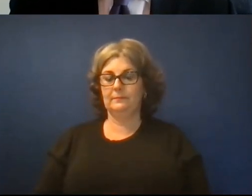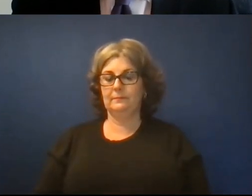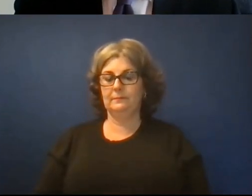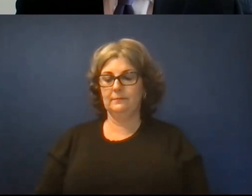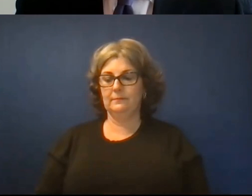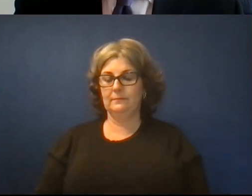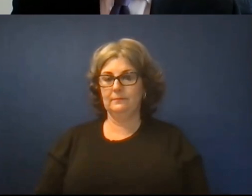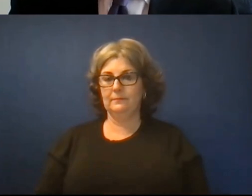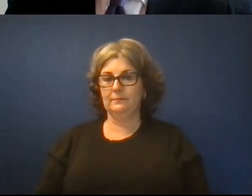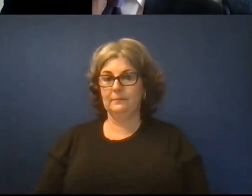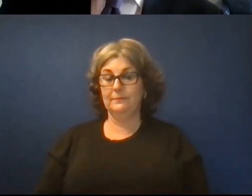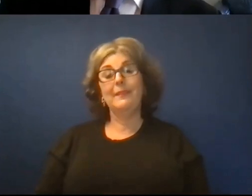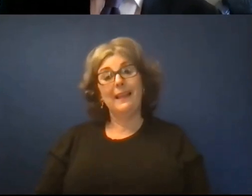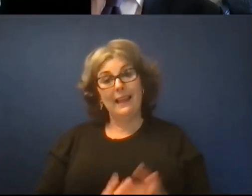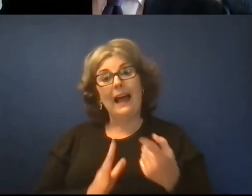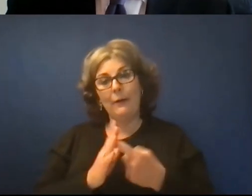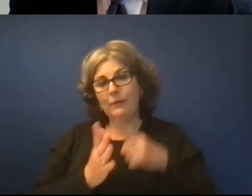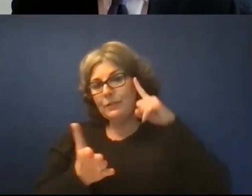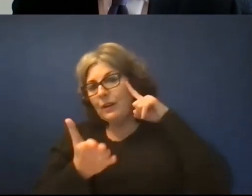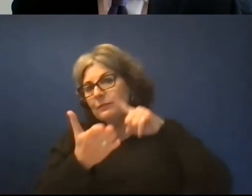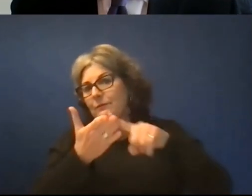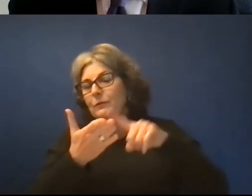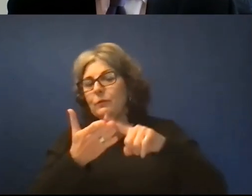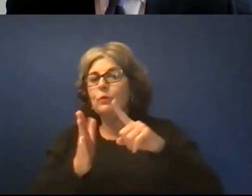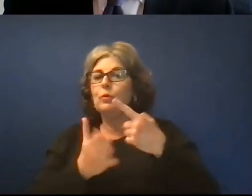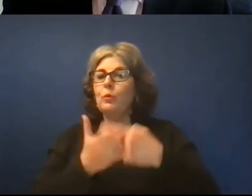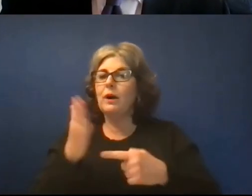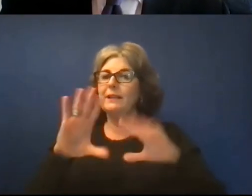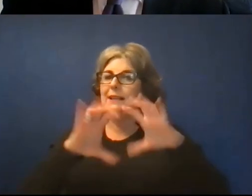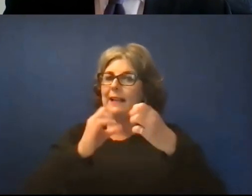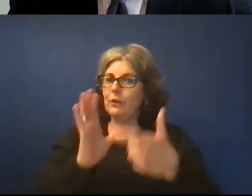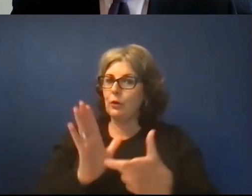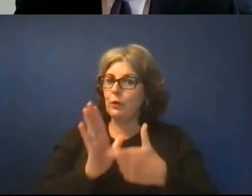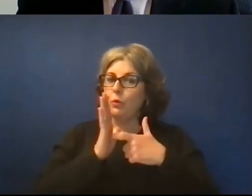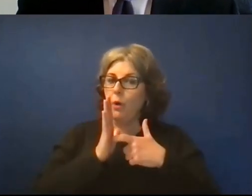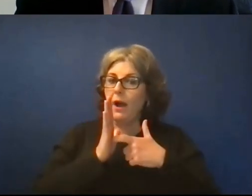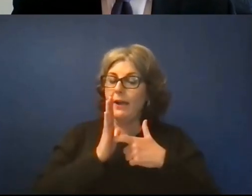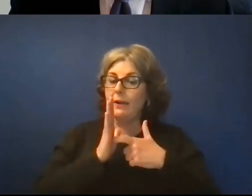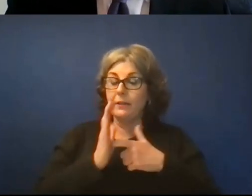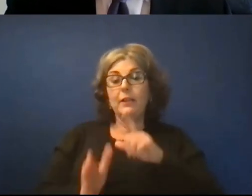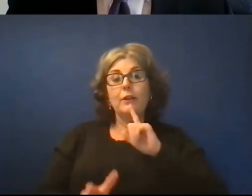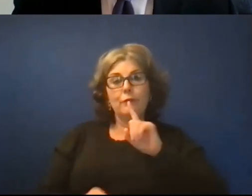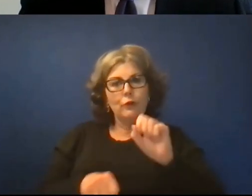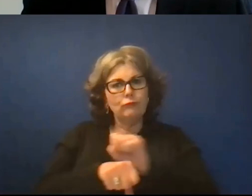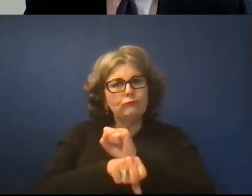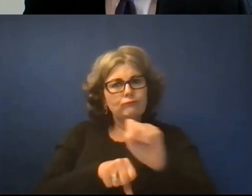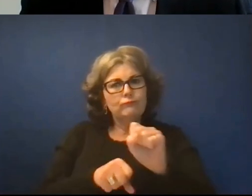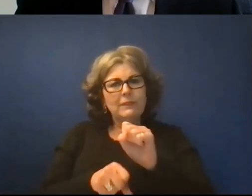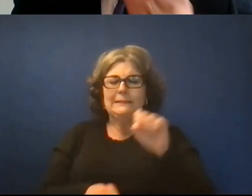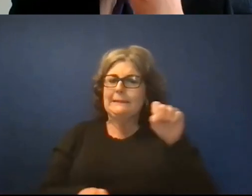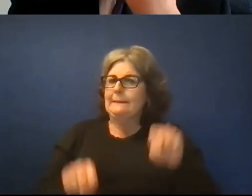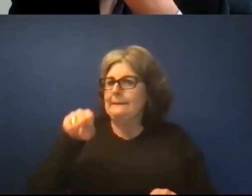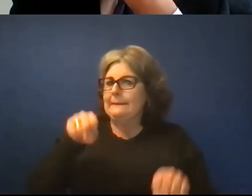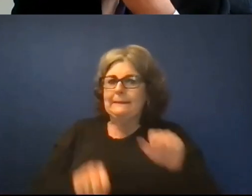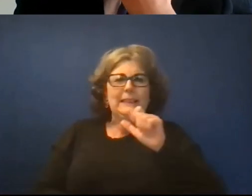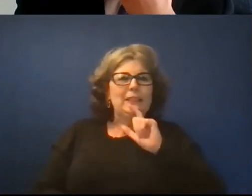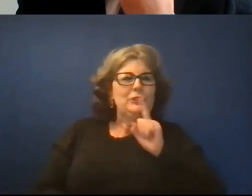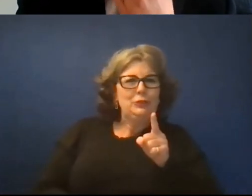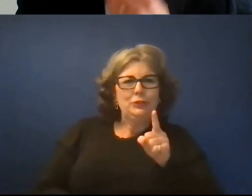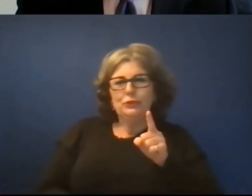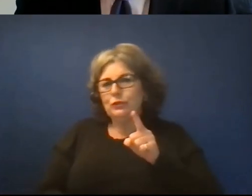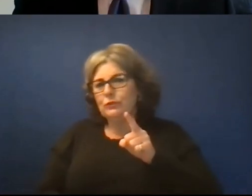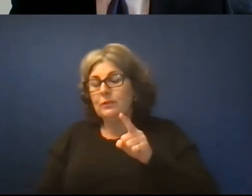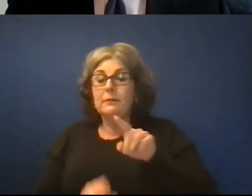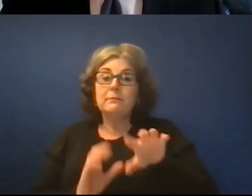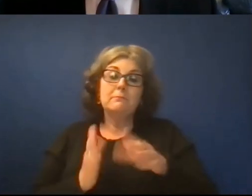before, I would, you know, start looking into those prerequisites if you are sure that nursing is for you. If you're not sure,